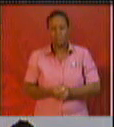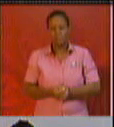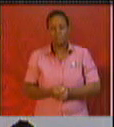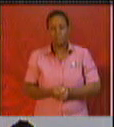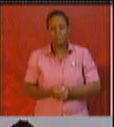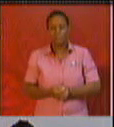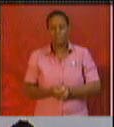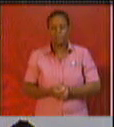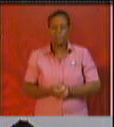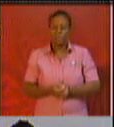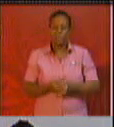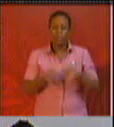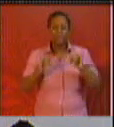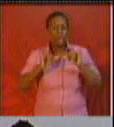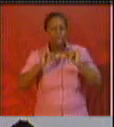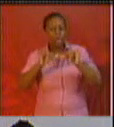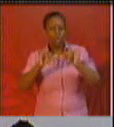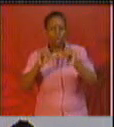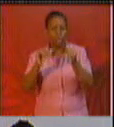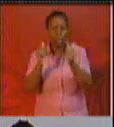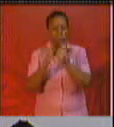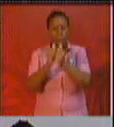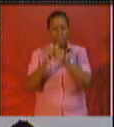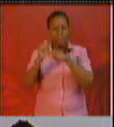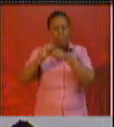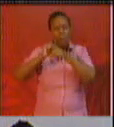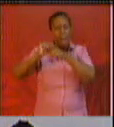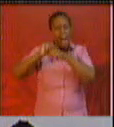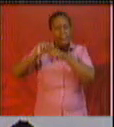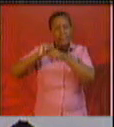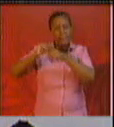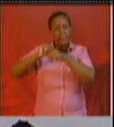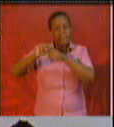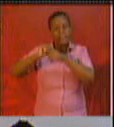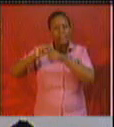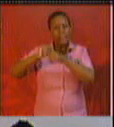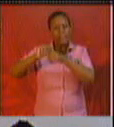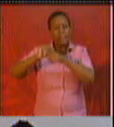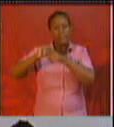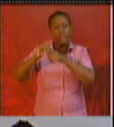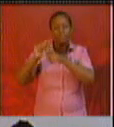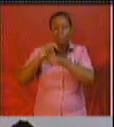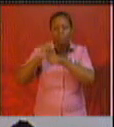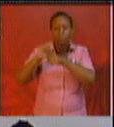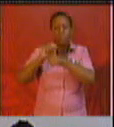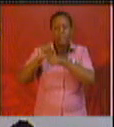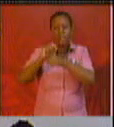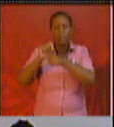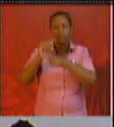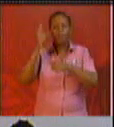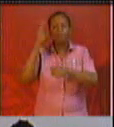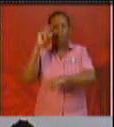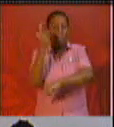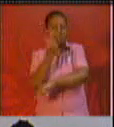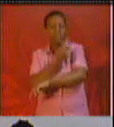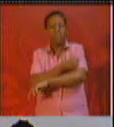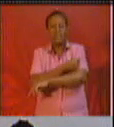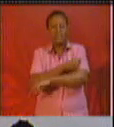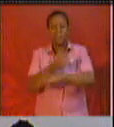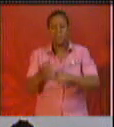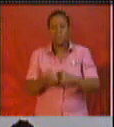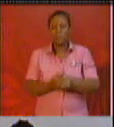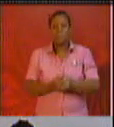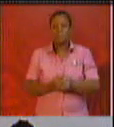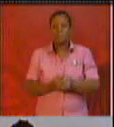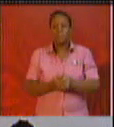exercises. There's a lot of work happening behind the scenes. And as we're here on the conference now, our colleagues are